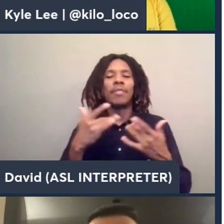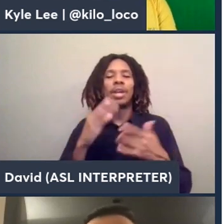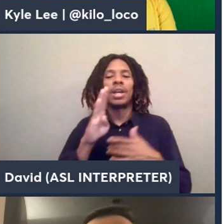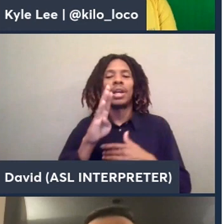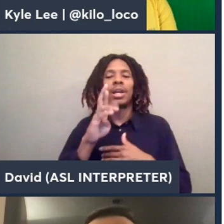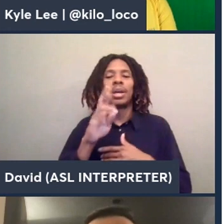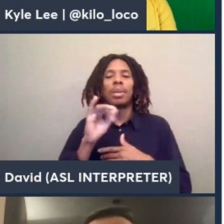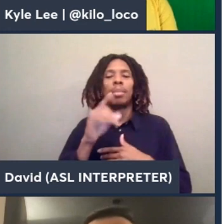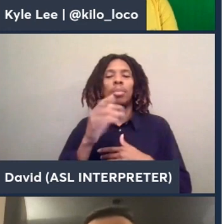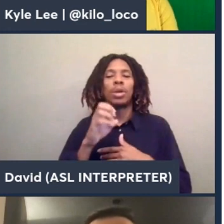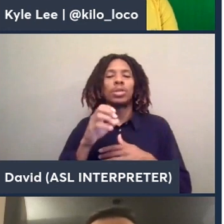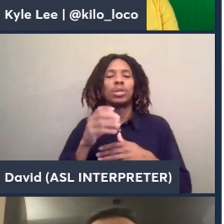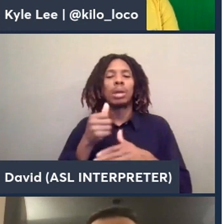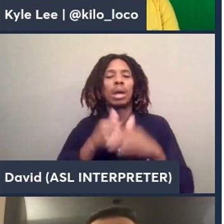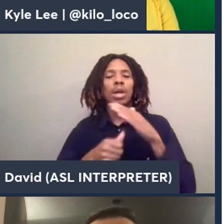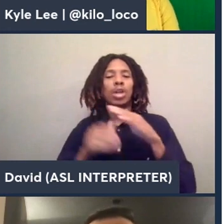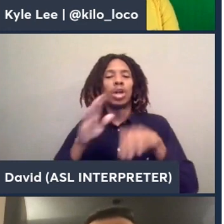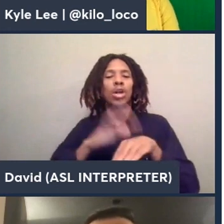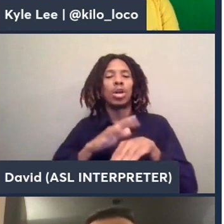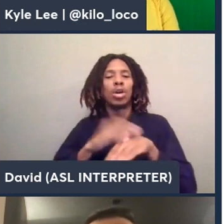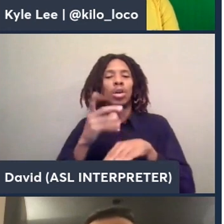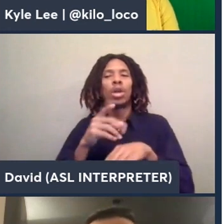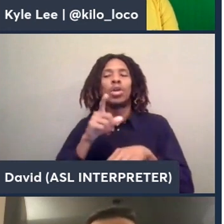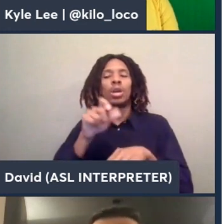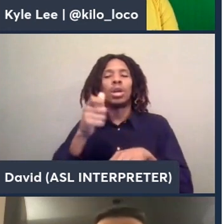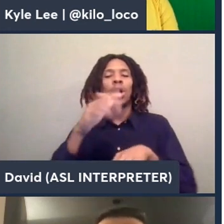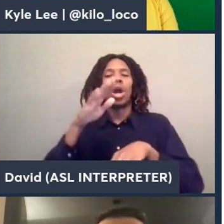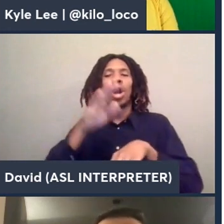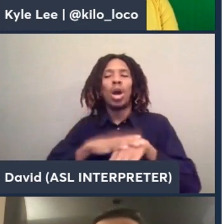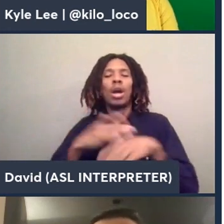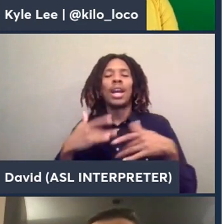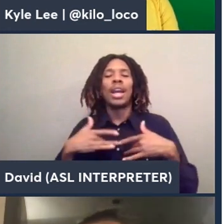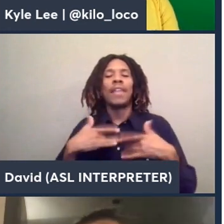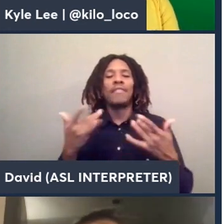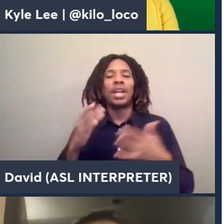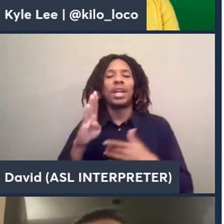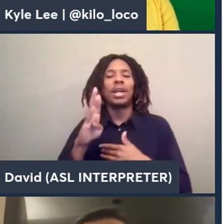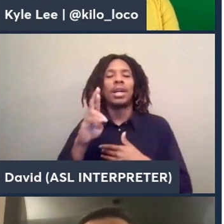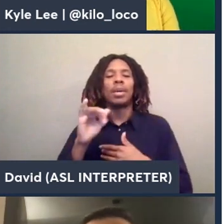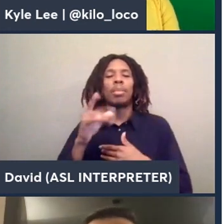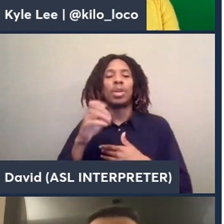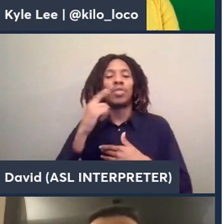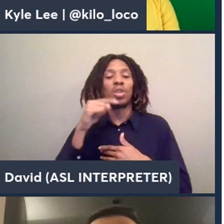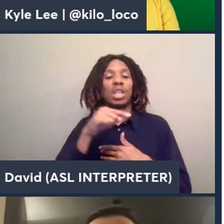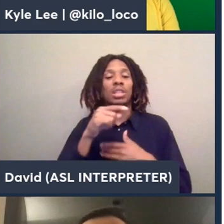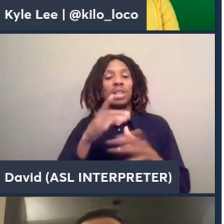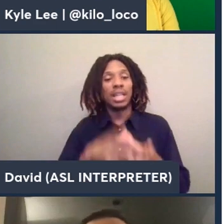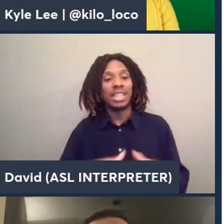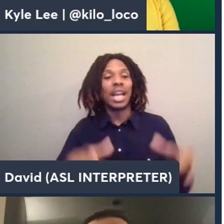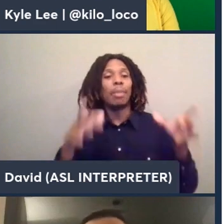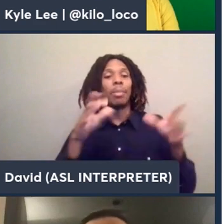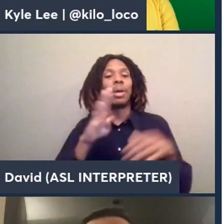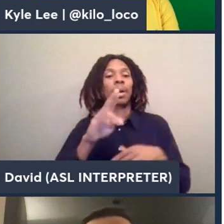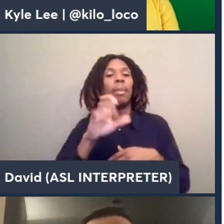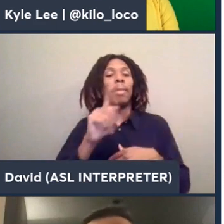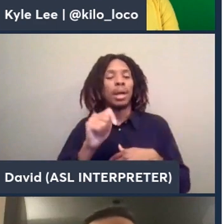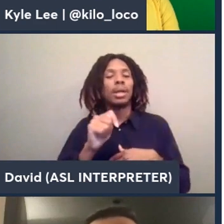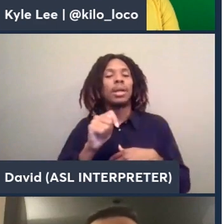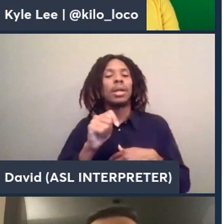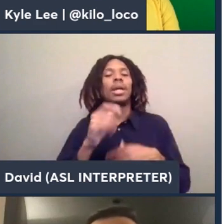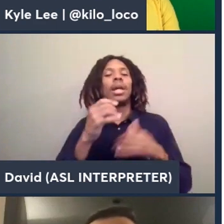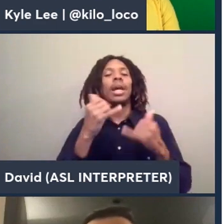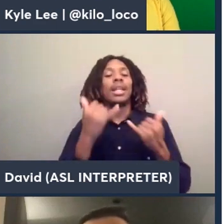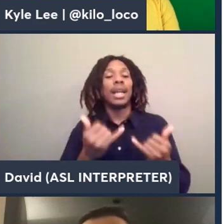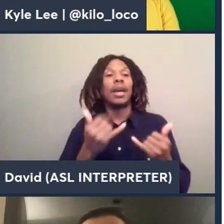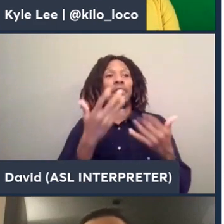notification. So you'd be able to enable Amazon EventBridge for this entire bucket. So once you have done that, your events are now